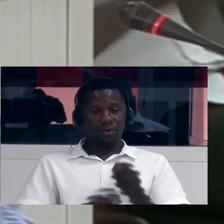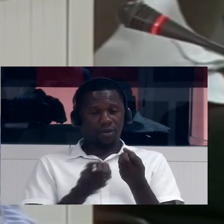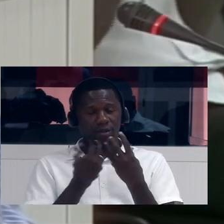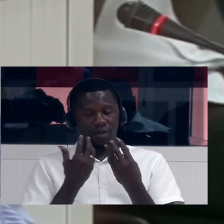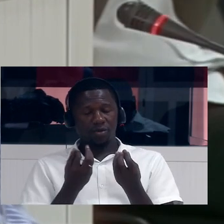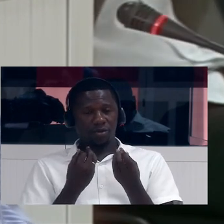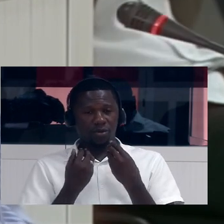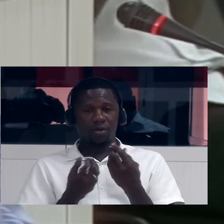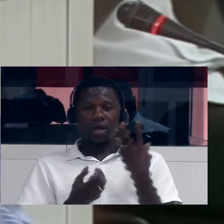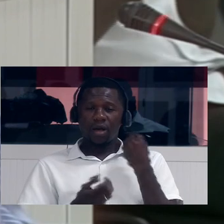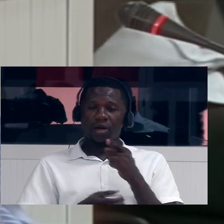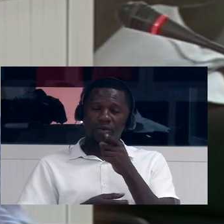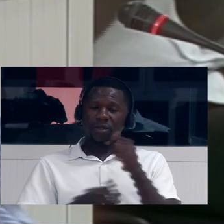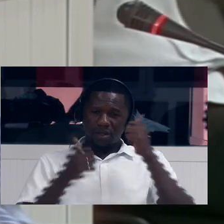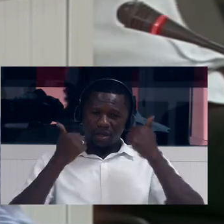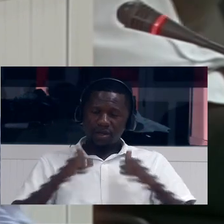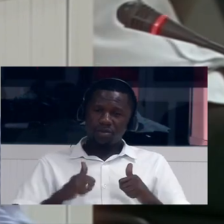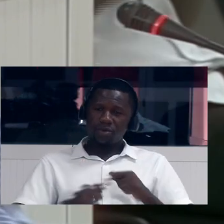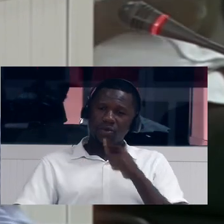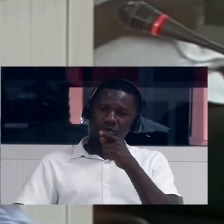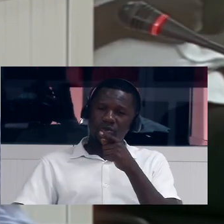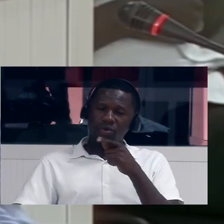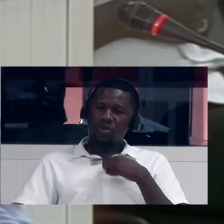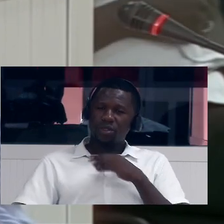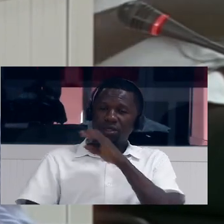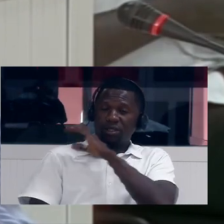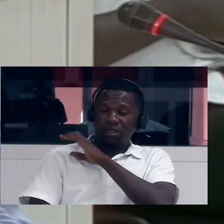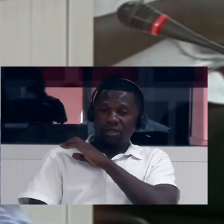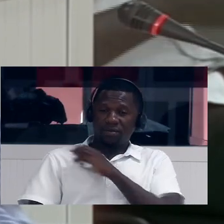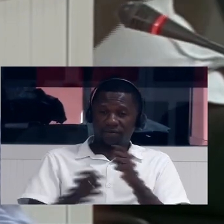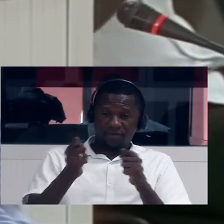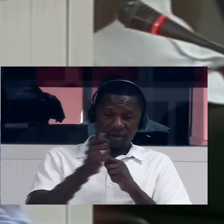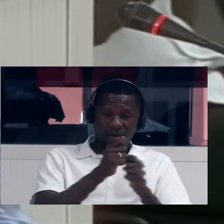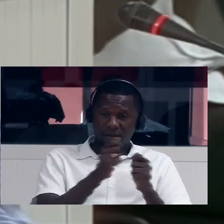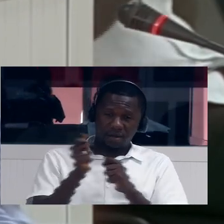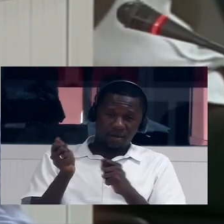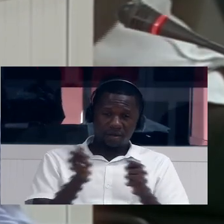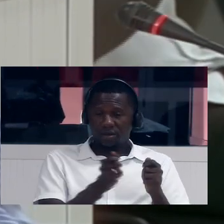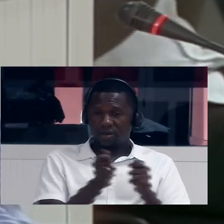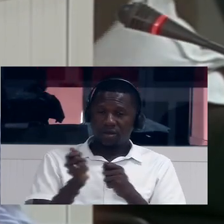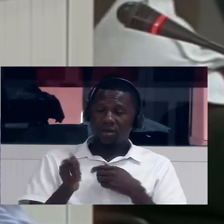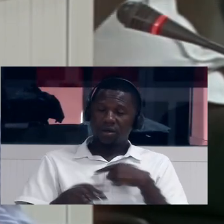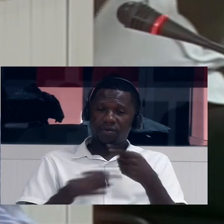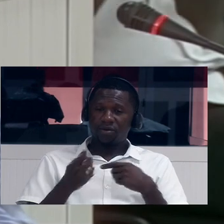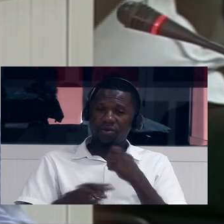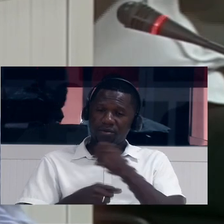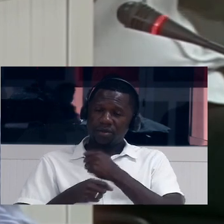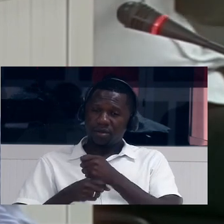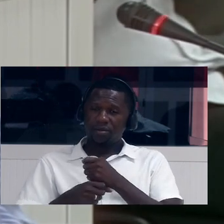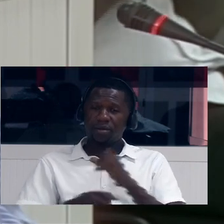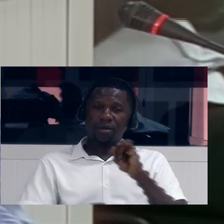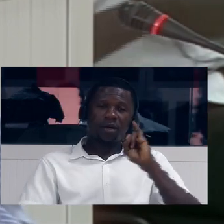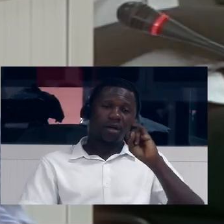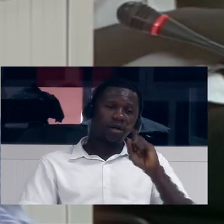us, how did it happen? You were chief fire officer. You became IGP.